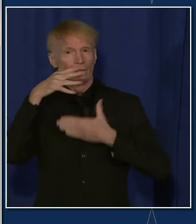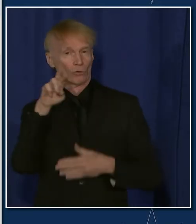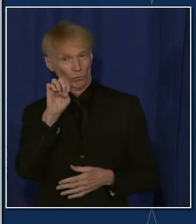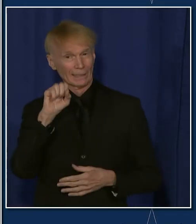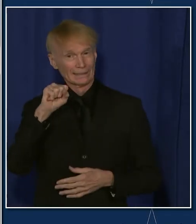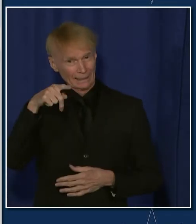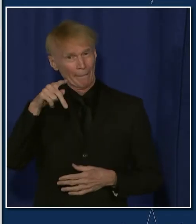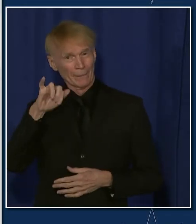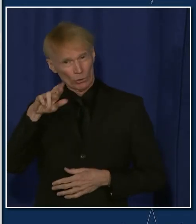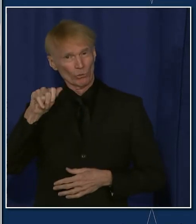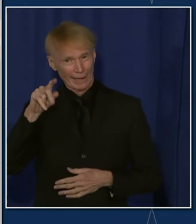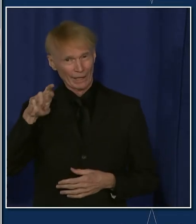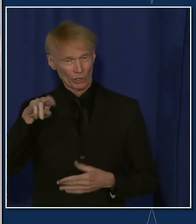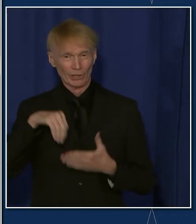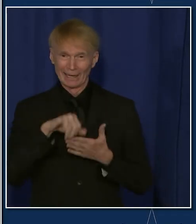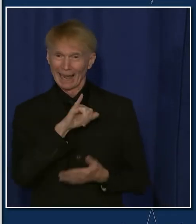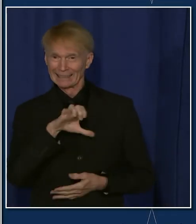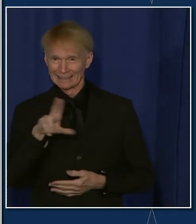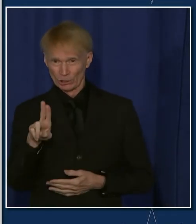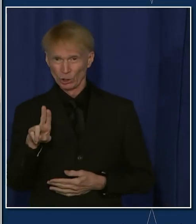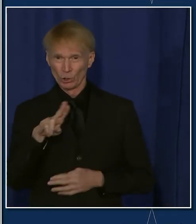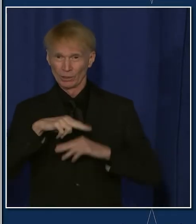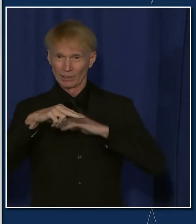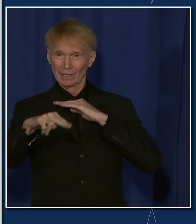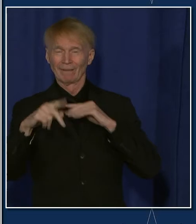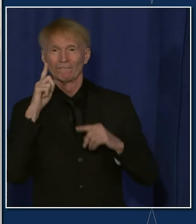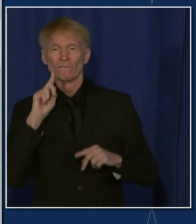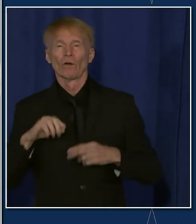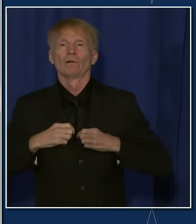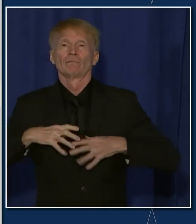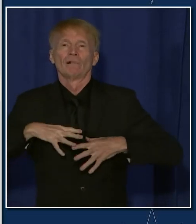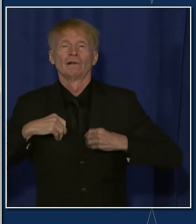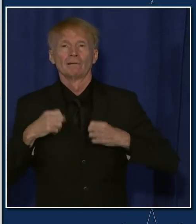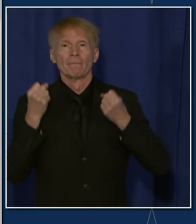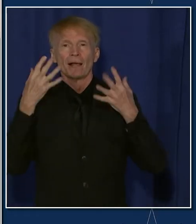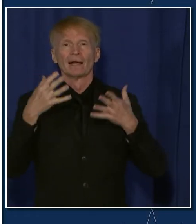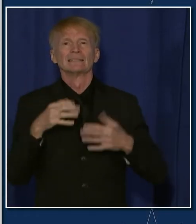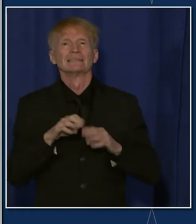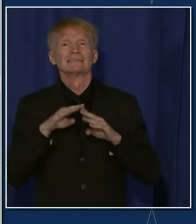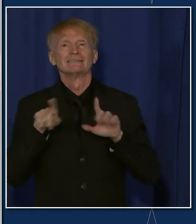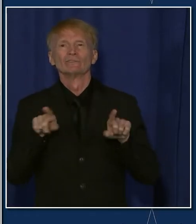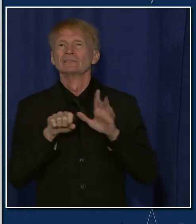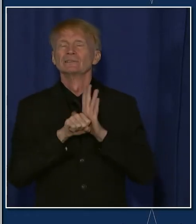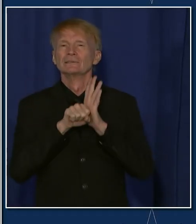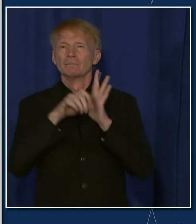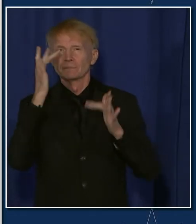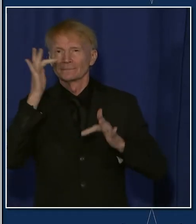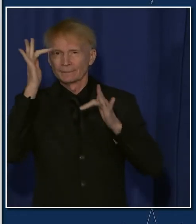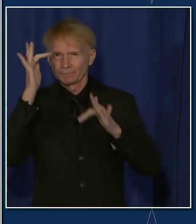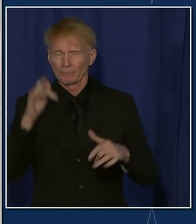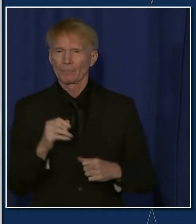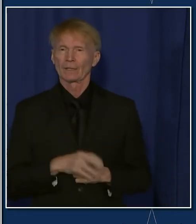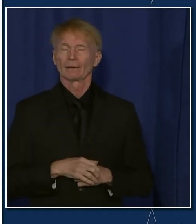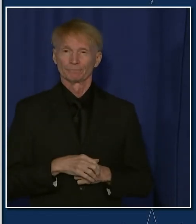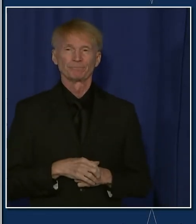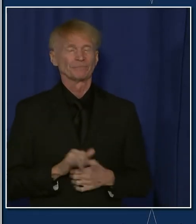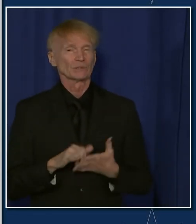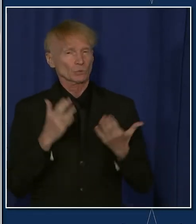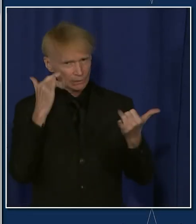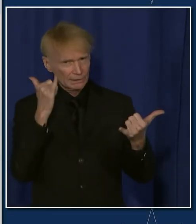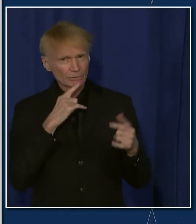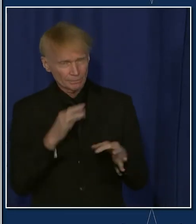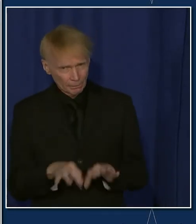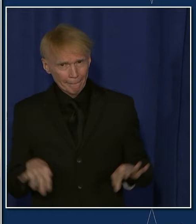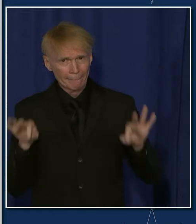to multi-inflammatory syndrome. And this is the reason why it's so important to vaccinate our kids.